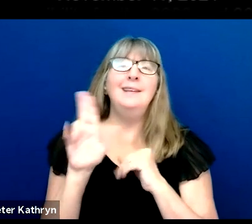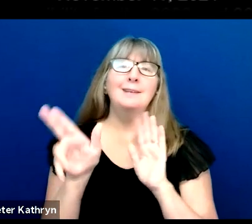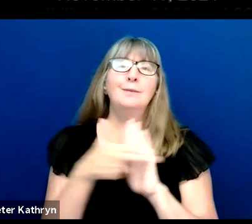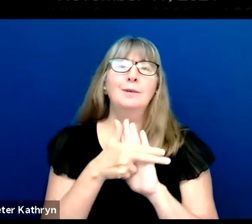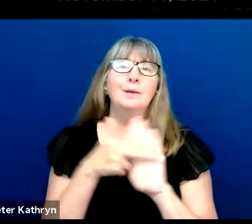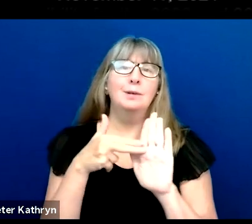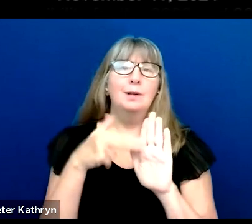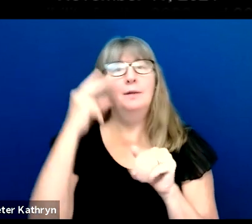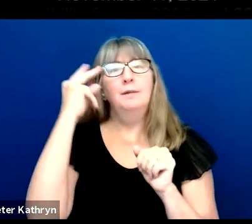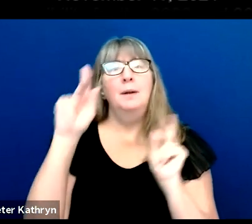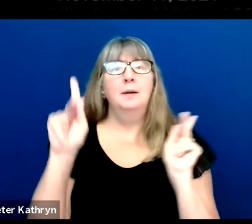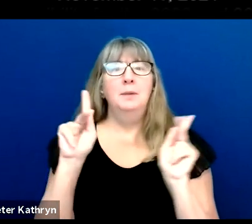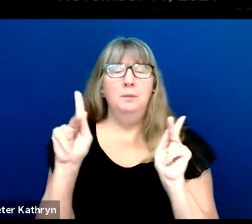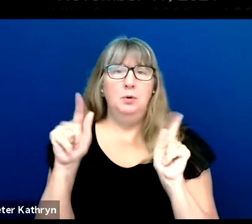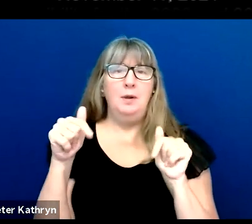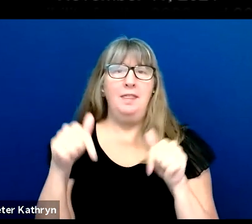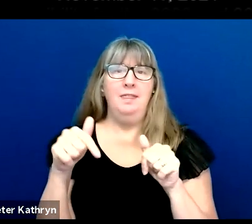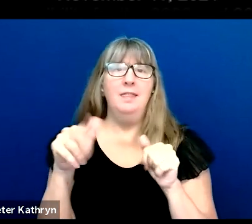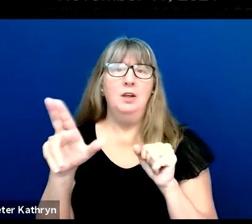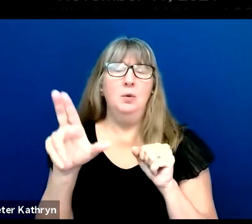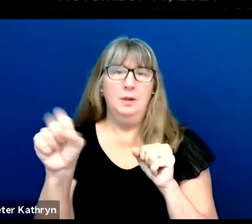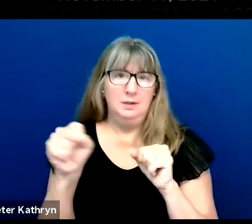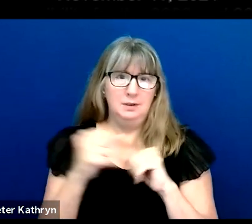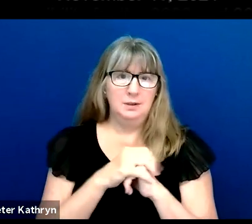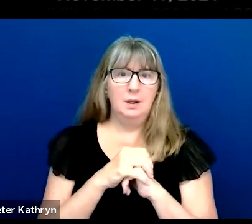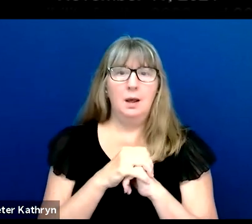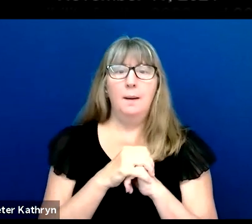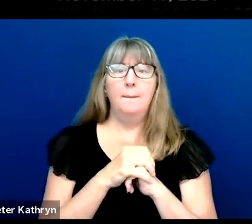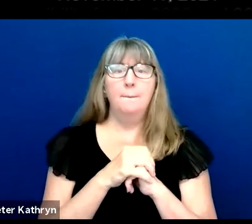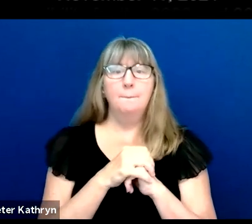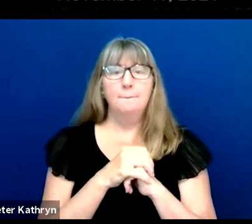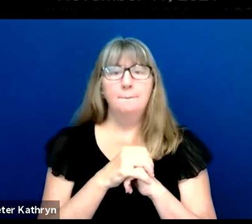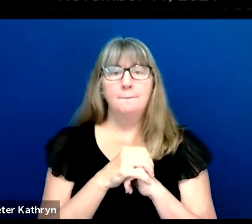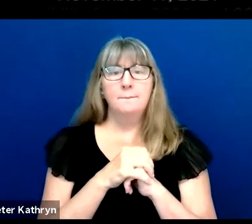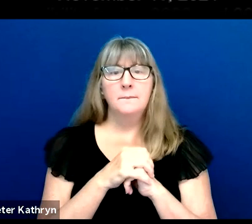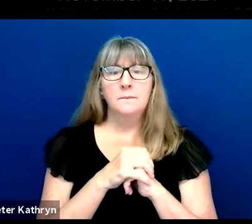of Hispanic individuals in this country, assumed to be in